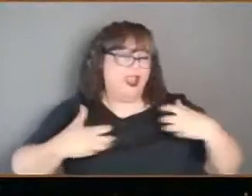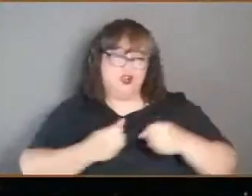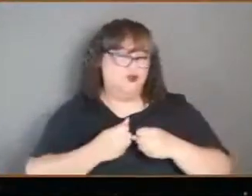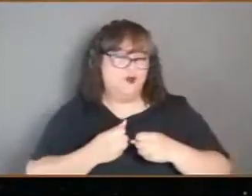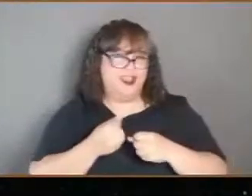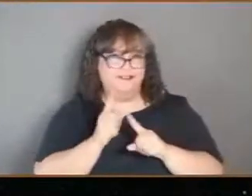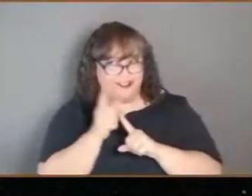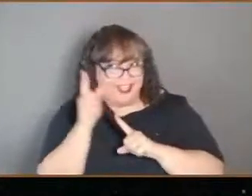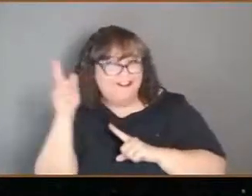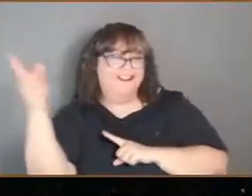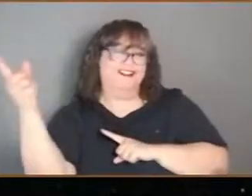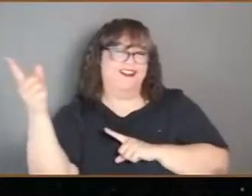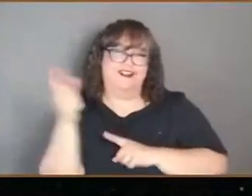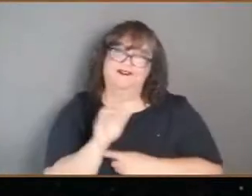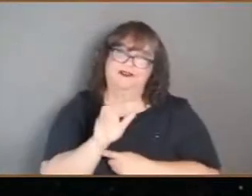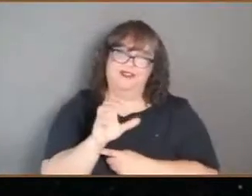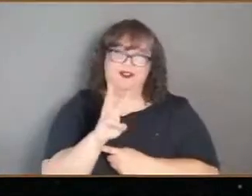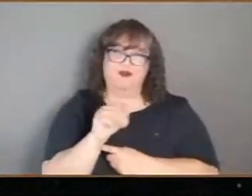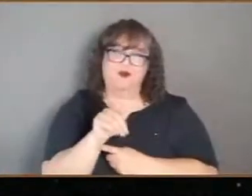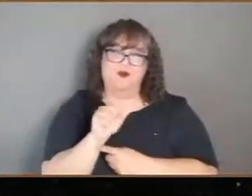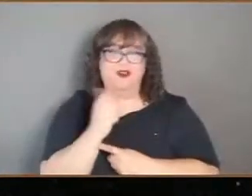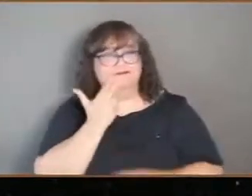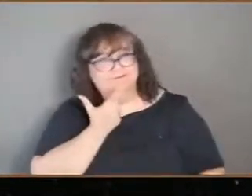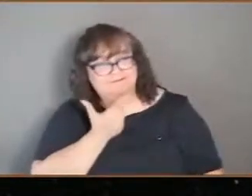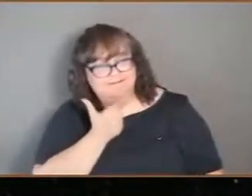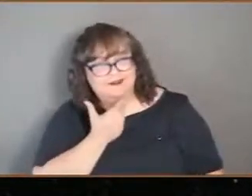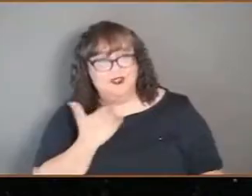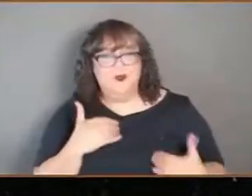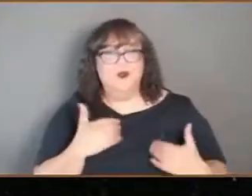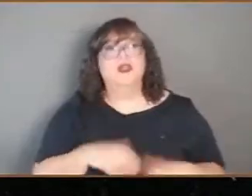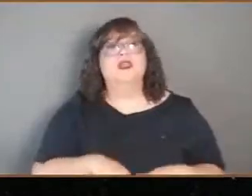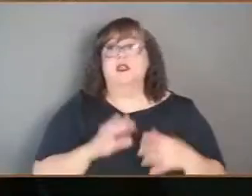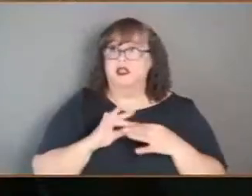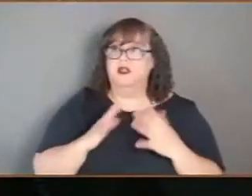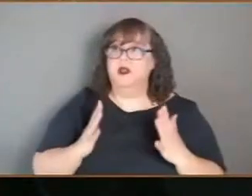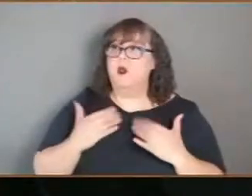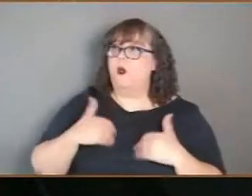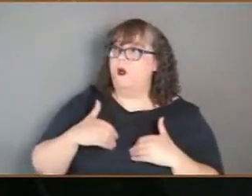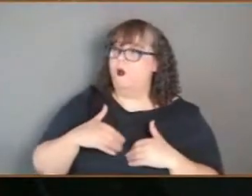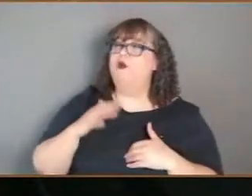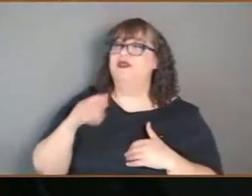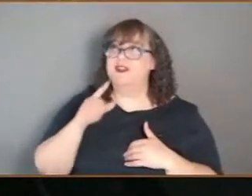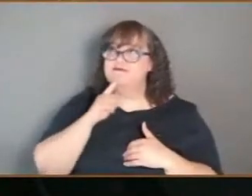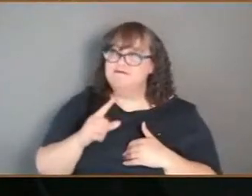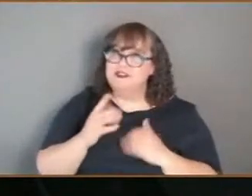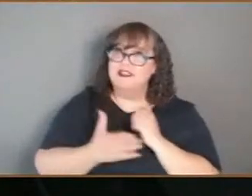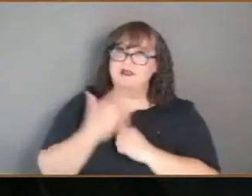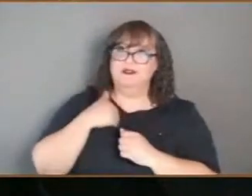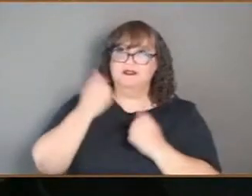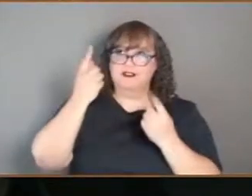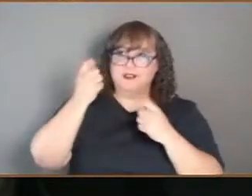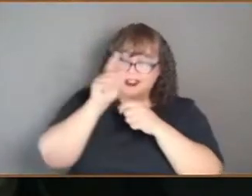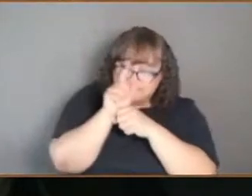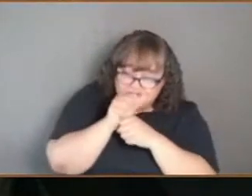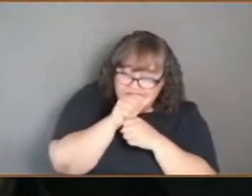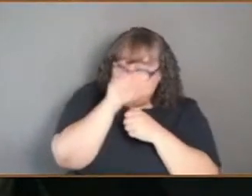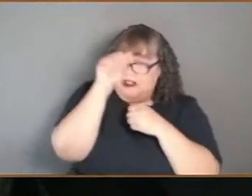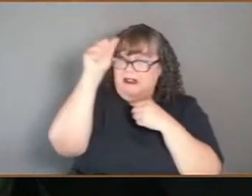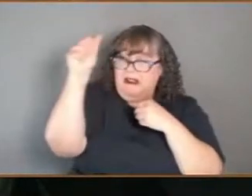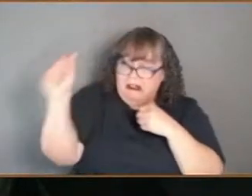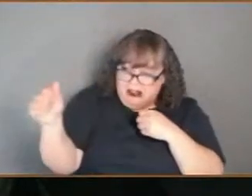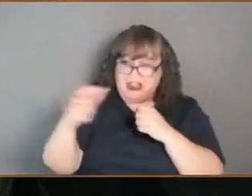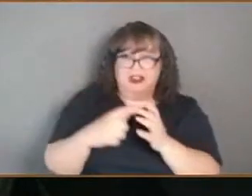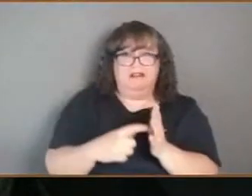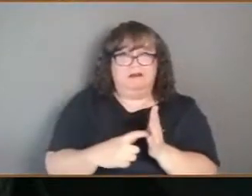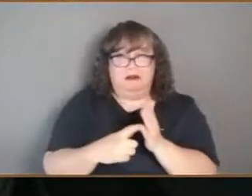I think to put that really puts it into perspective, right? How far it's going to be from the sun and how much power it actually has to work. Now,